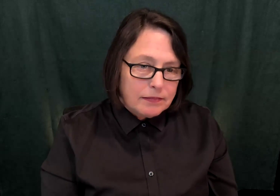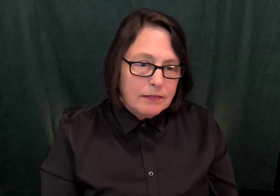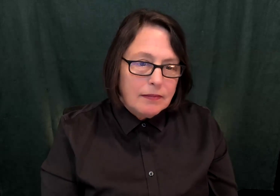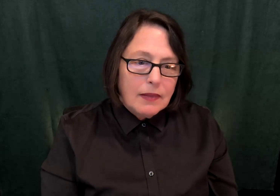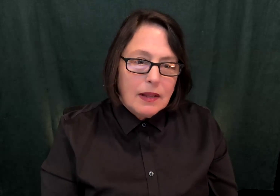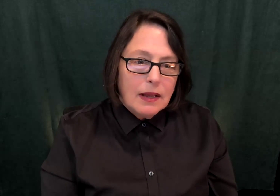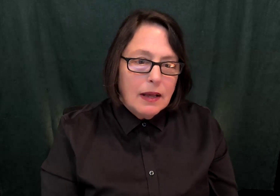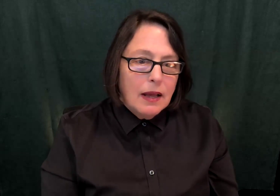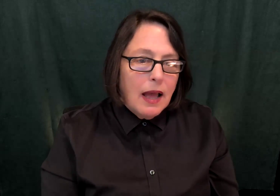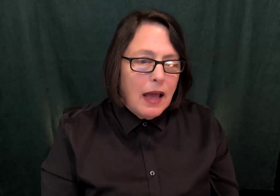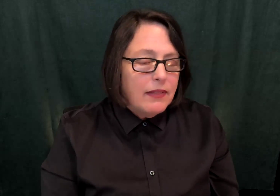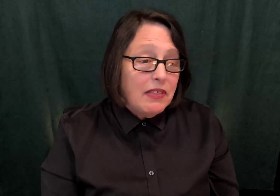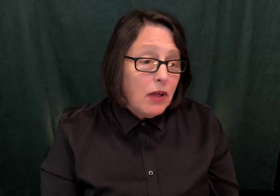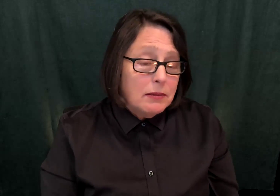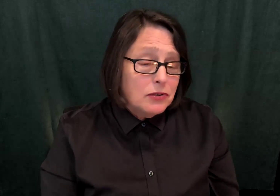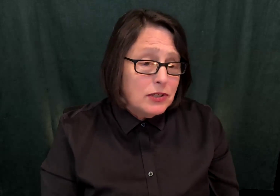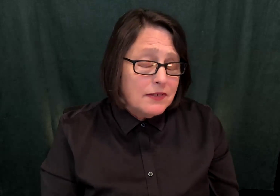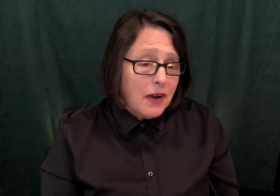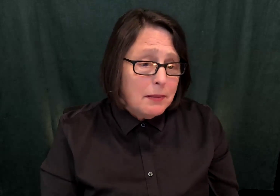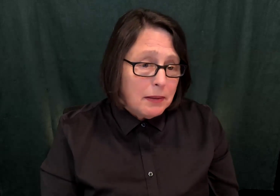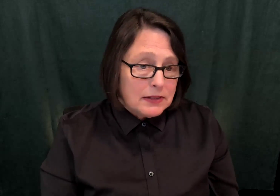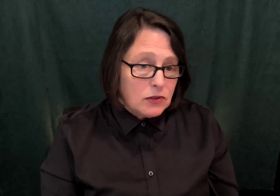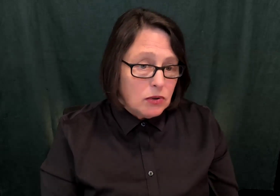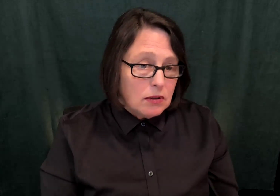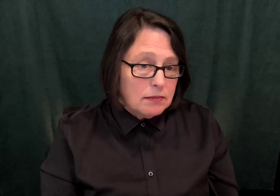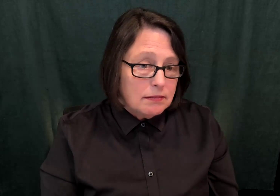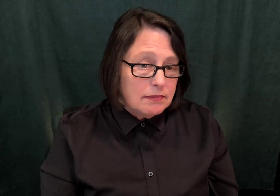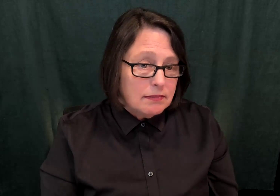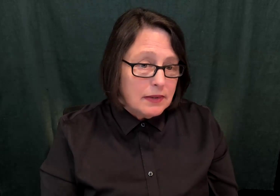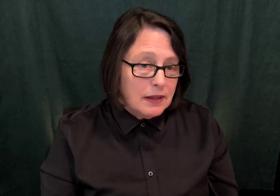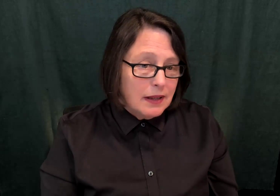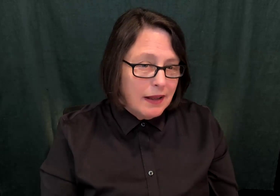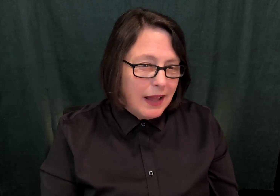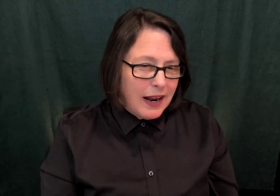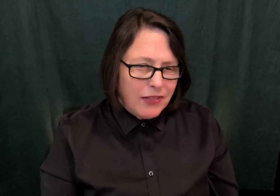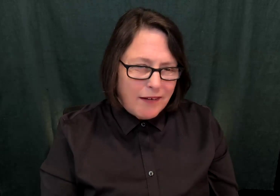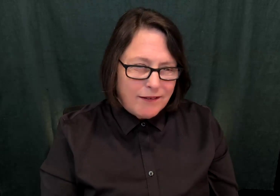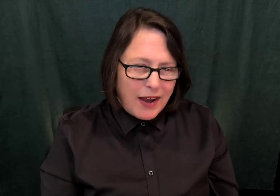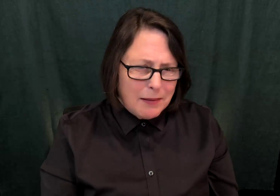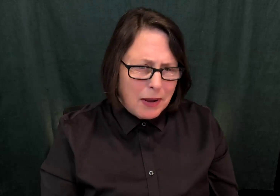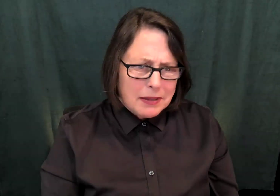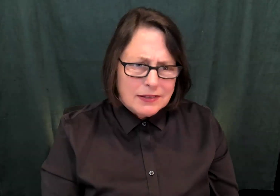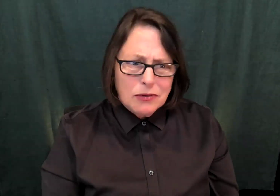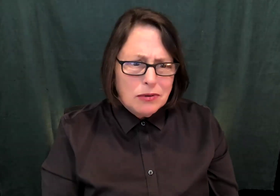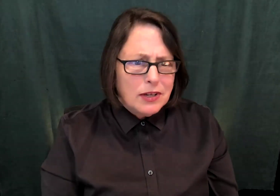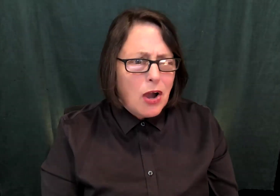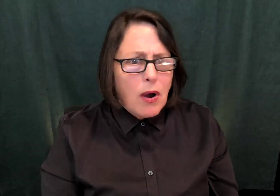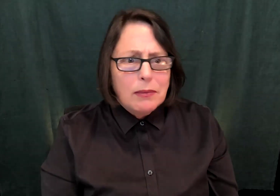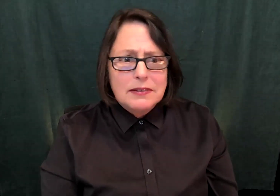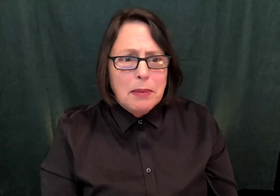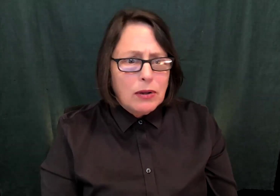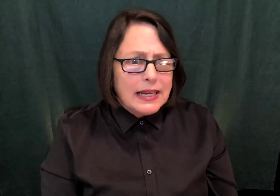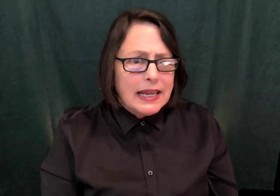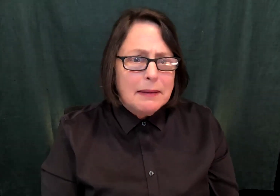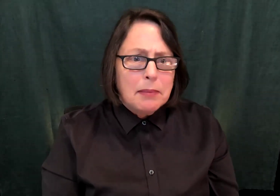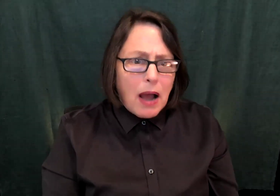They thought I was doing just fine in public school. And I thought, fine in public school. No, I